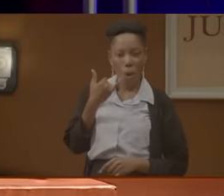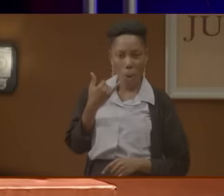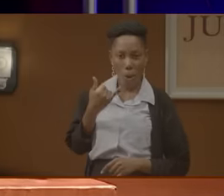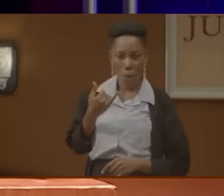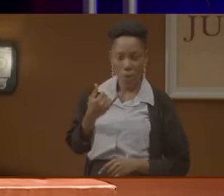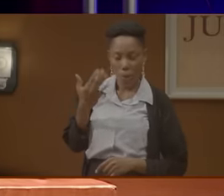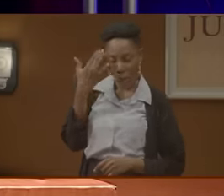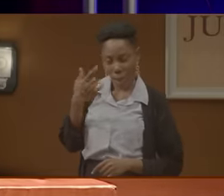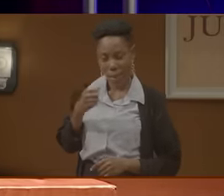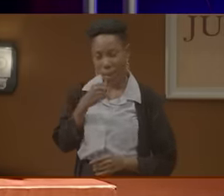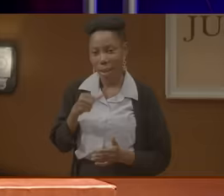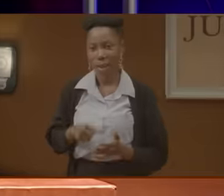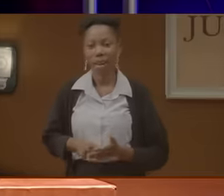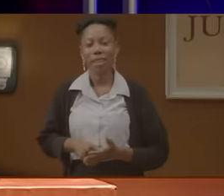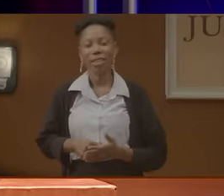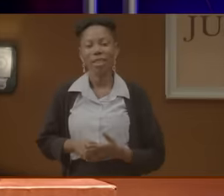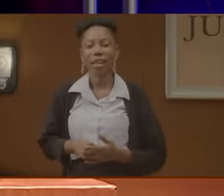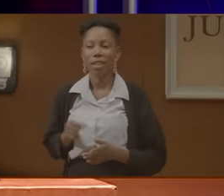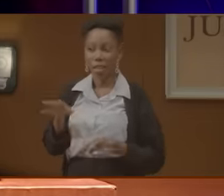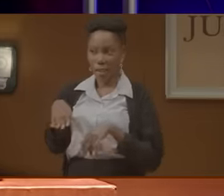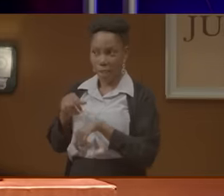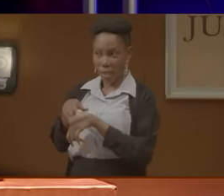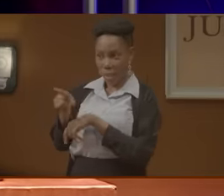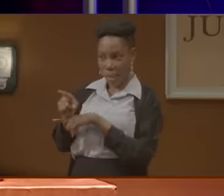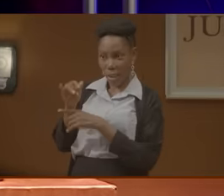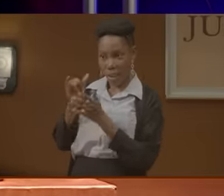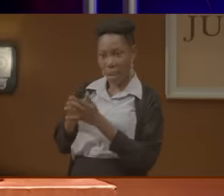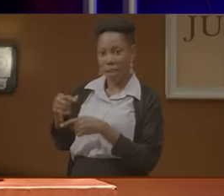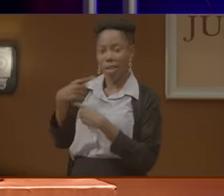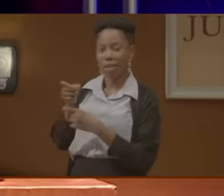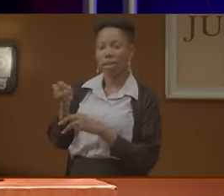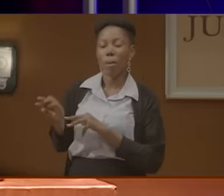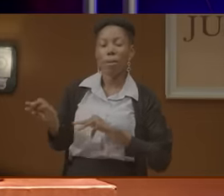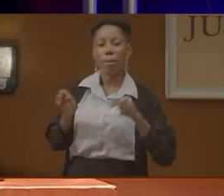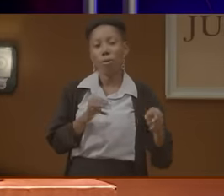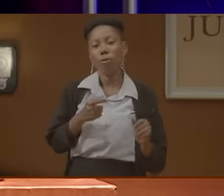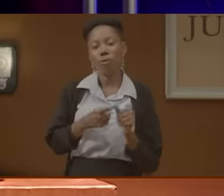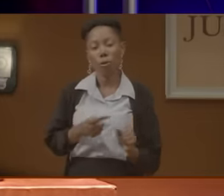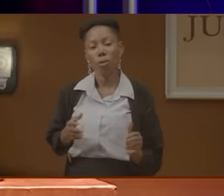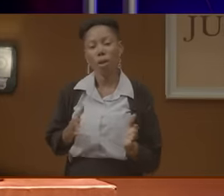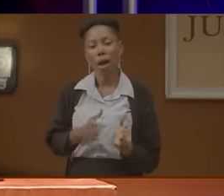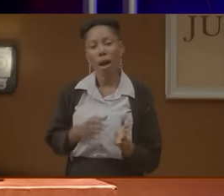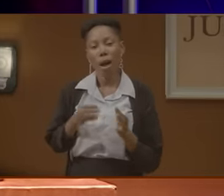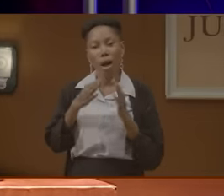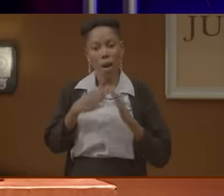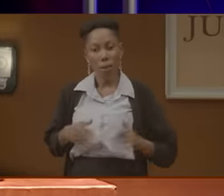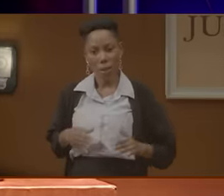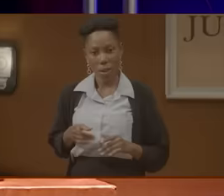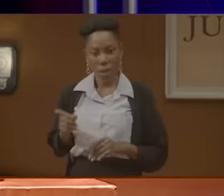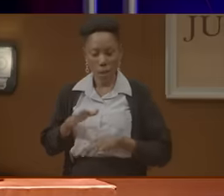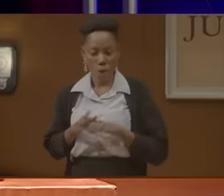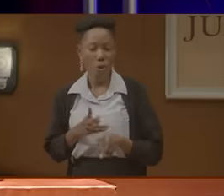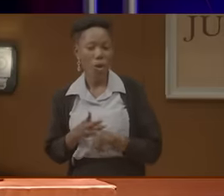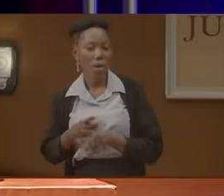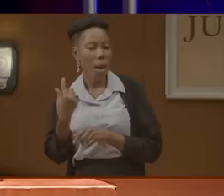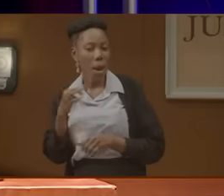letter is sent to me, which was brought for the court, that since when I leave the house, I didn't care about their school, I didn't care about their feeding, I didn't care